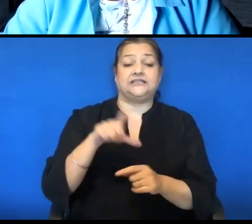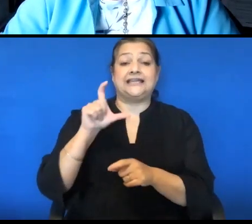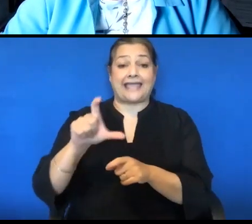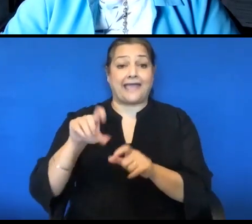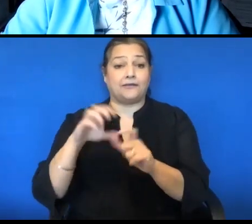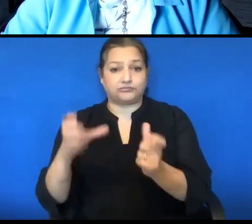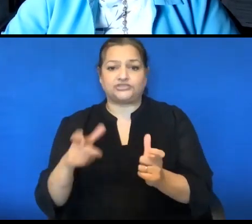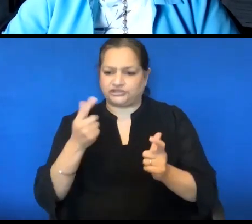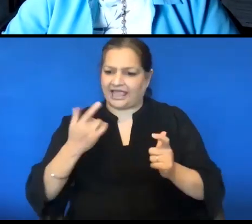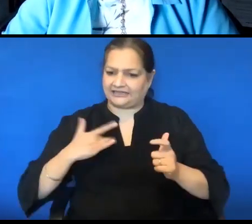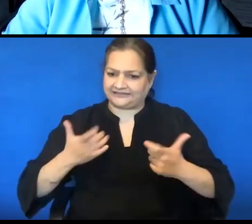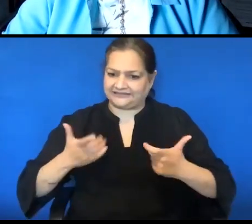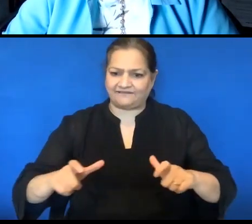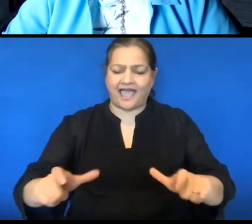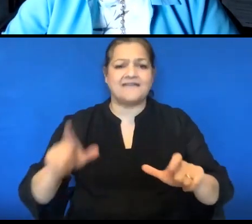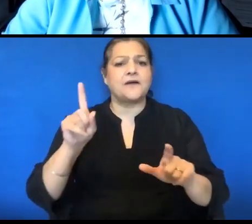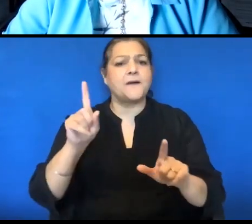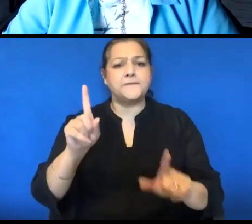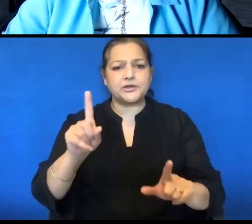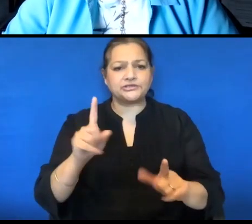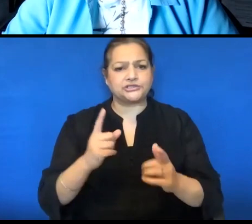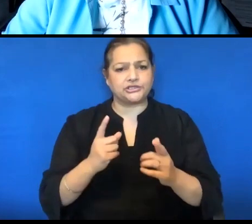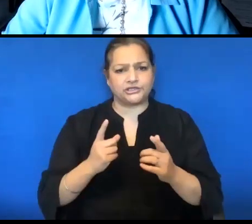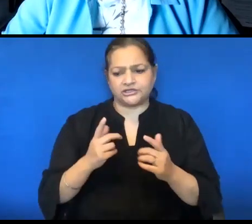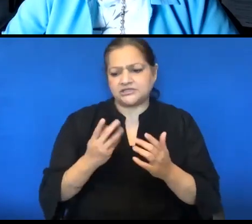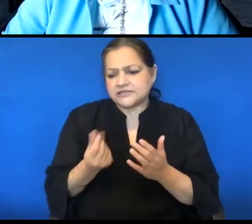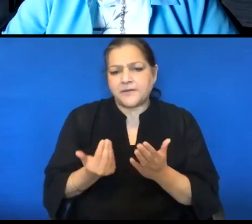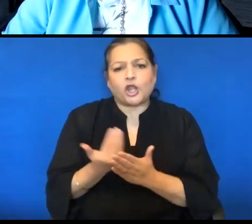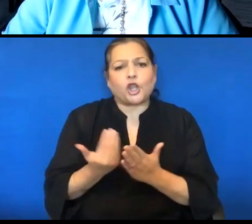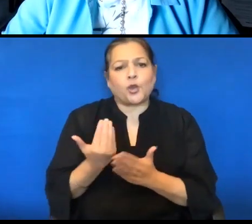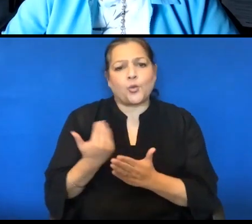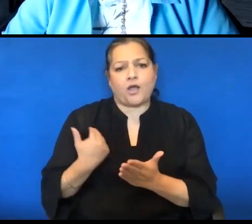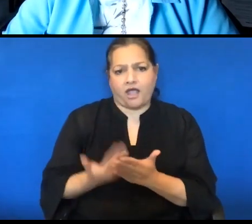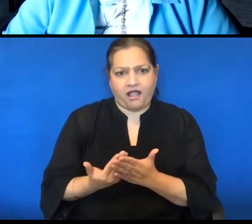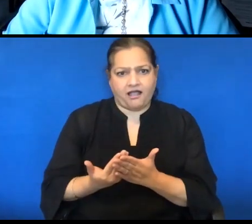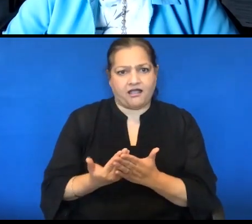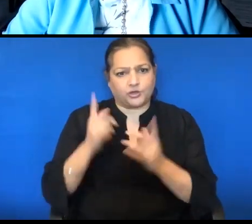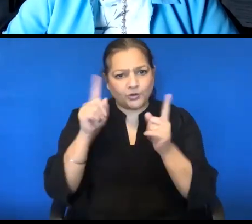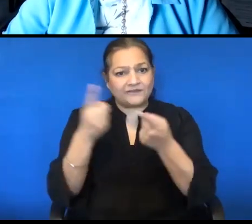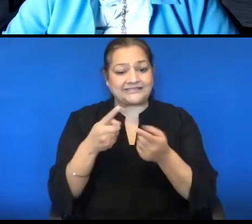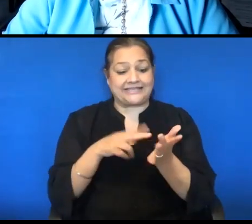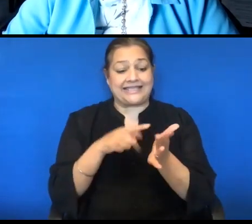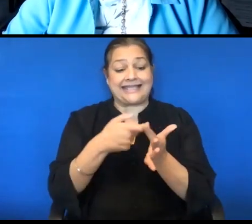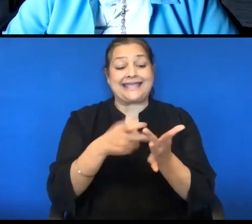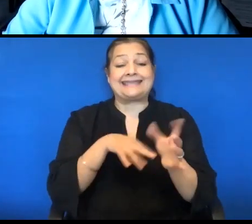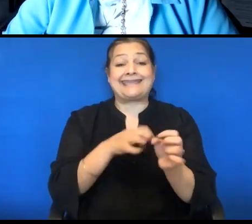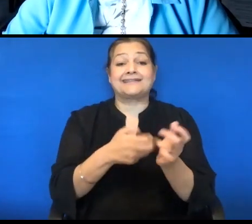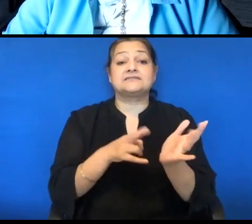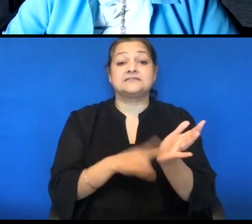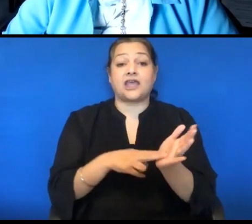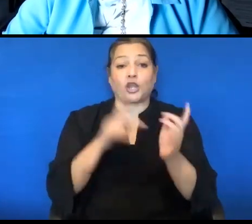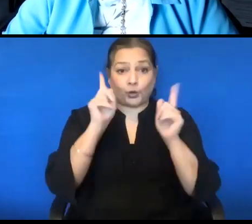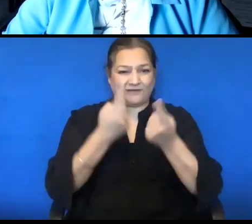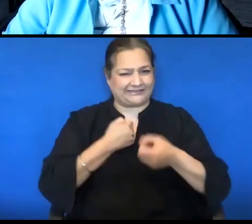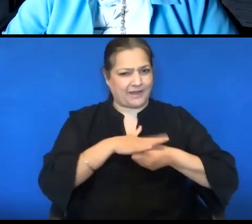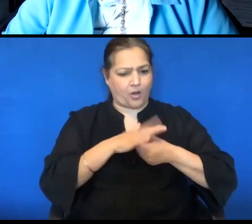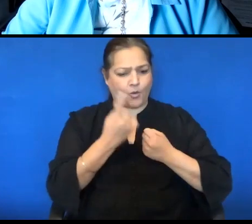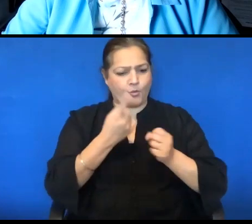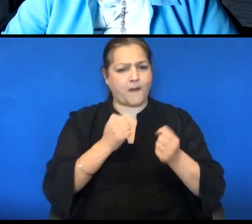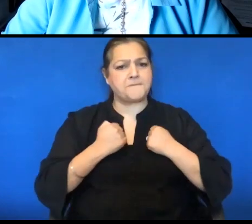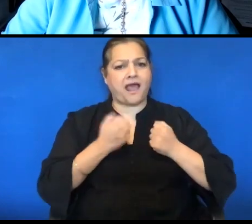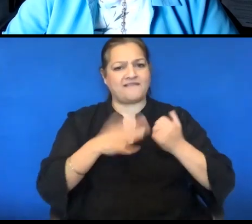universities? You know, my local university, Kingston University, just less than a mile from where I live, it